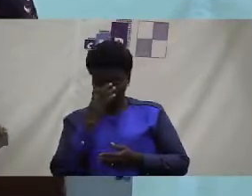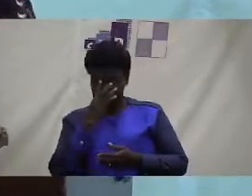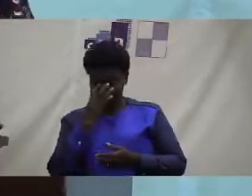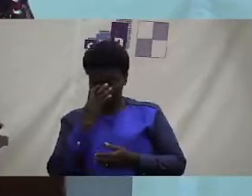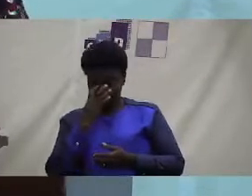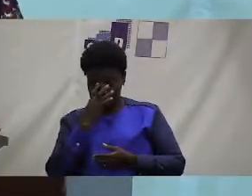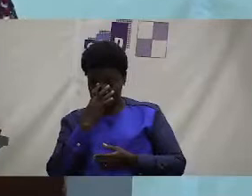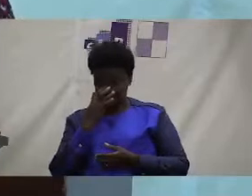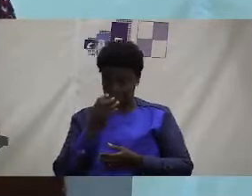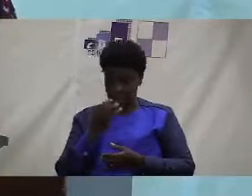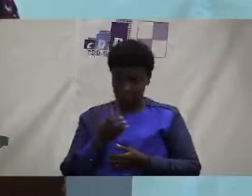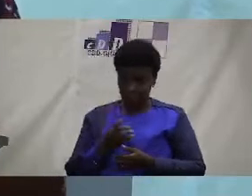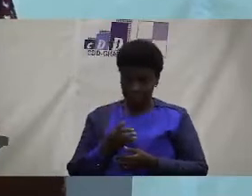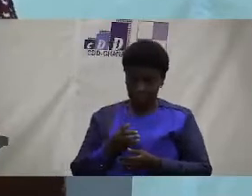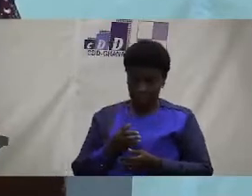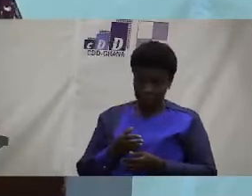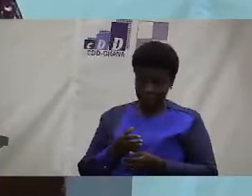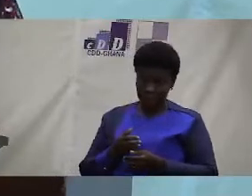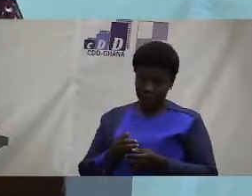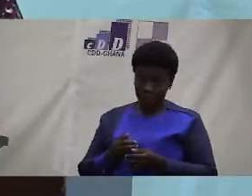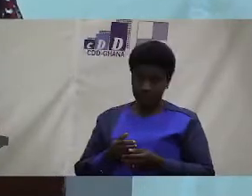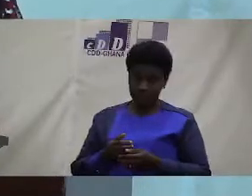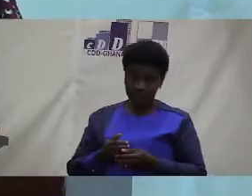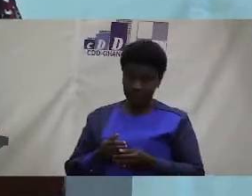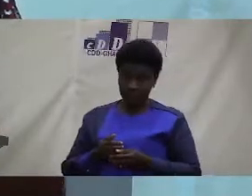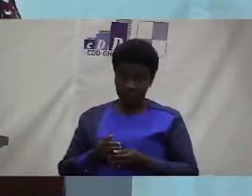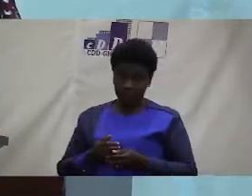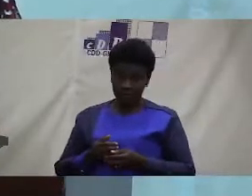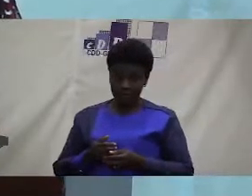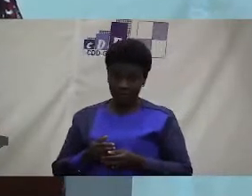Please, can you check the microphone for her?